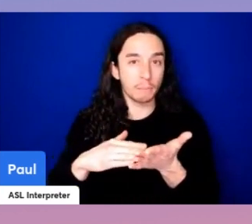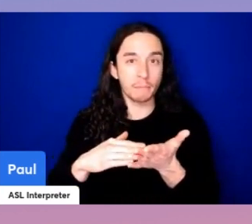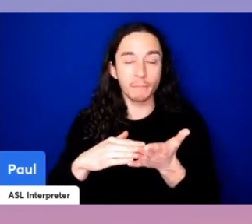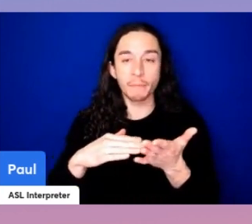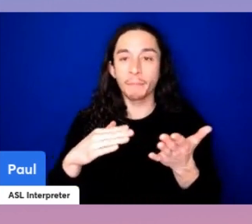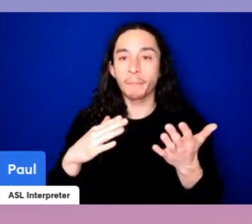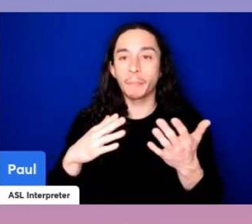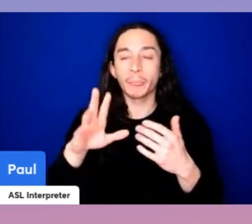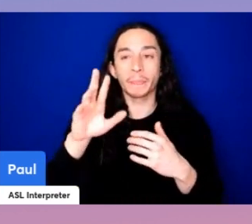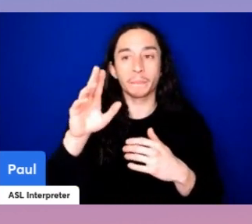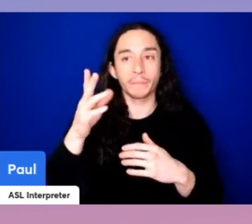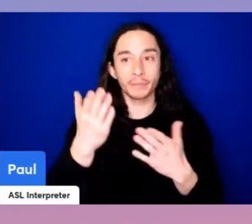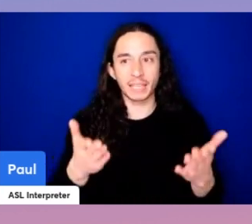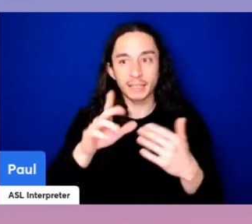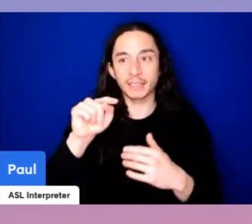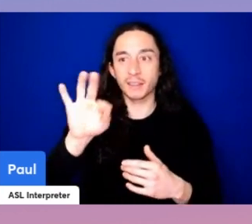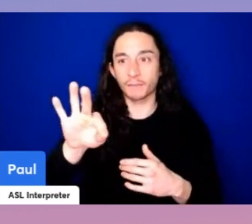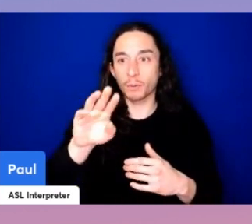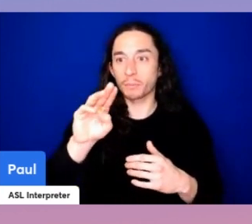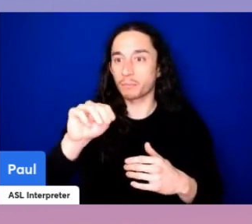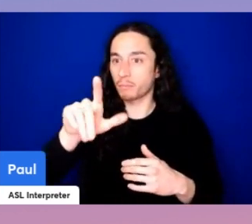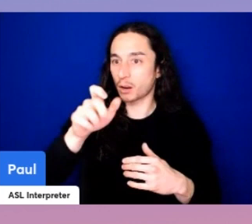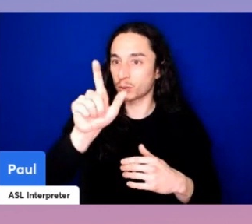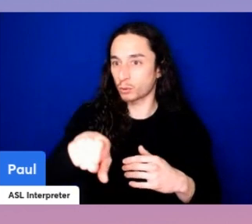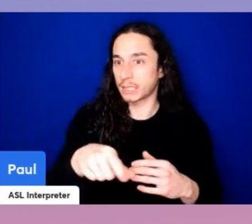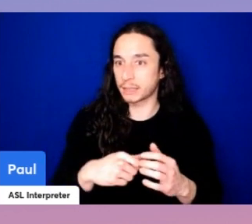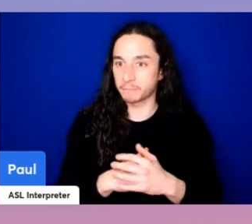the Terraform modules needs.